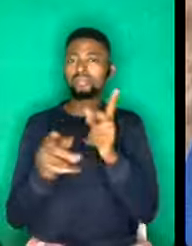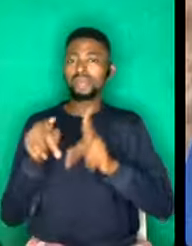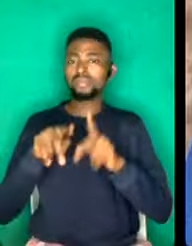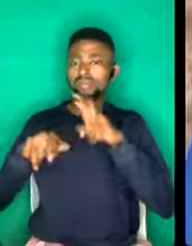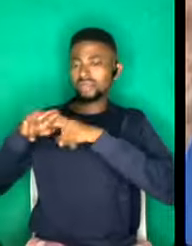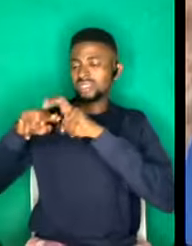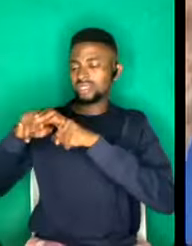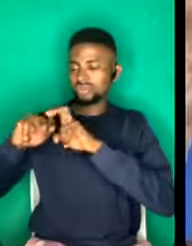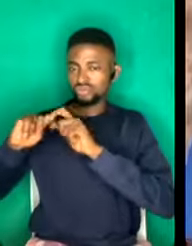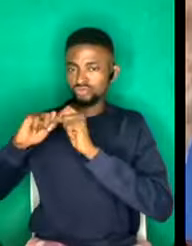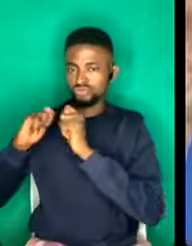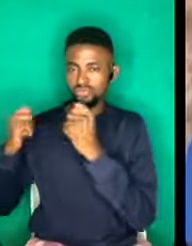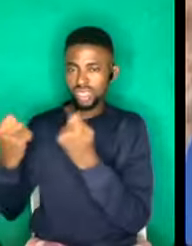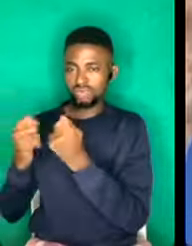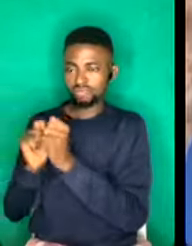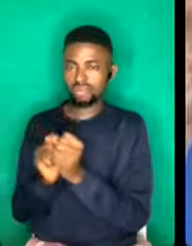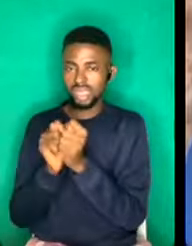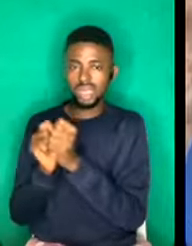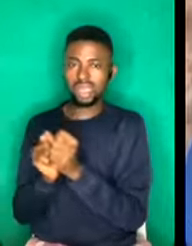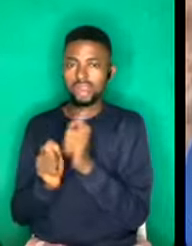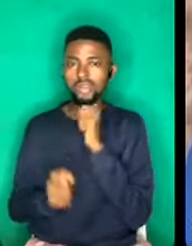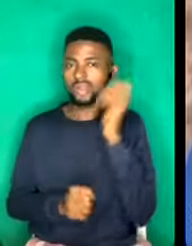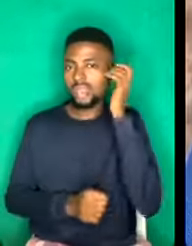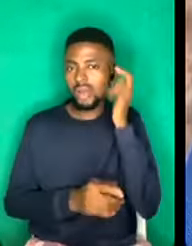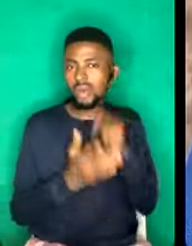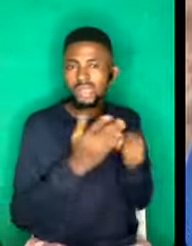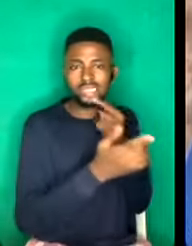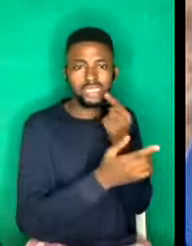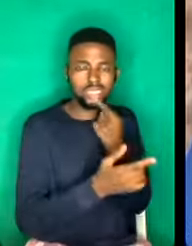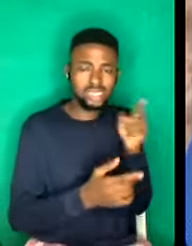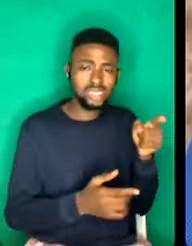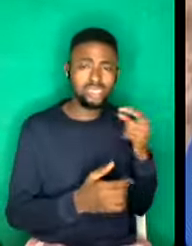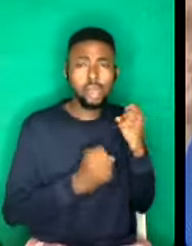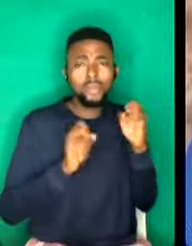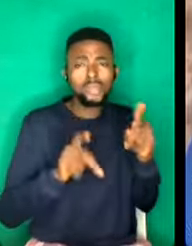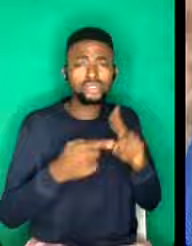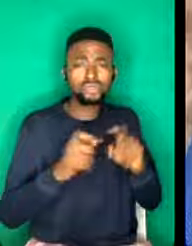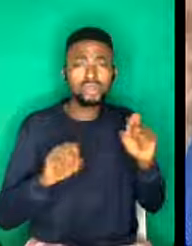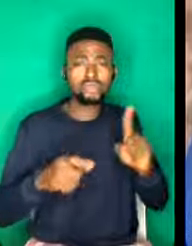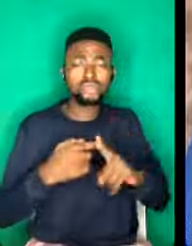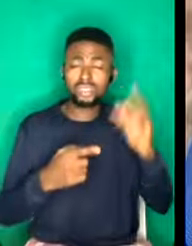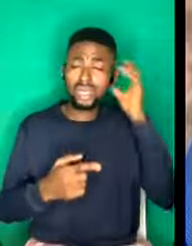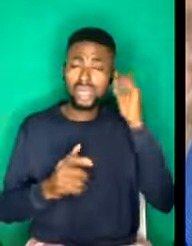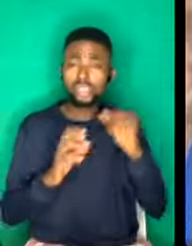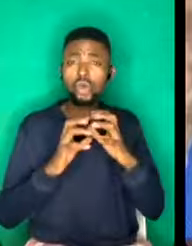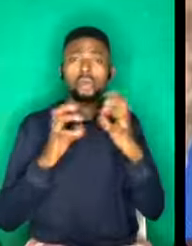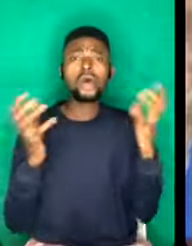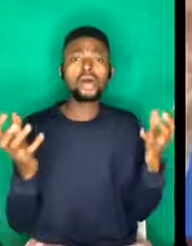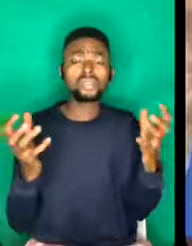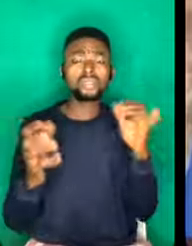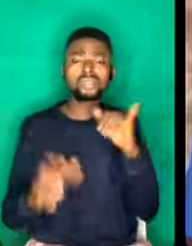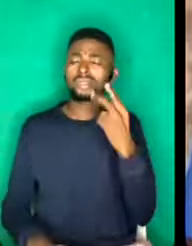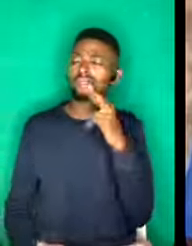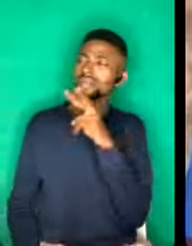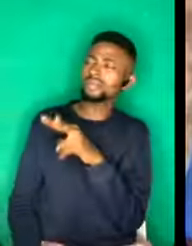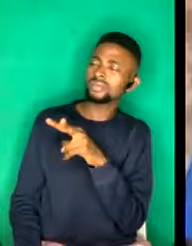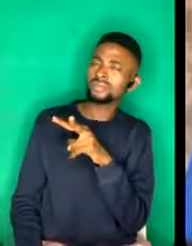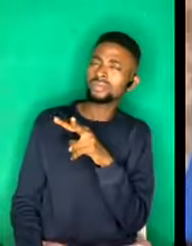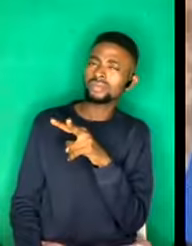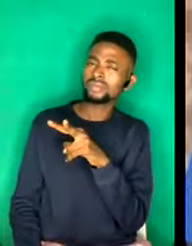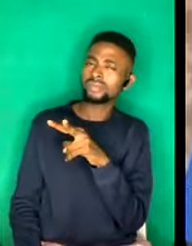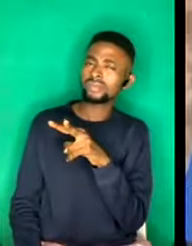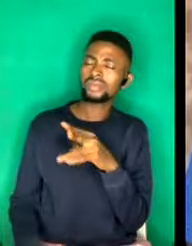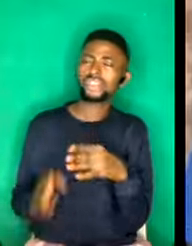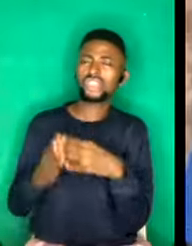I'm privileged to be able to hear so much. They see them as generally as people, like